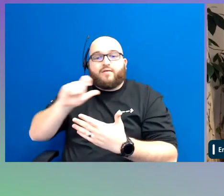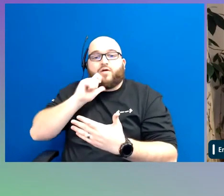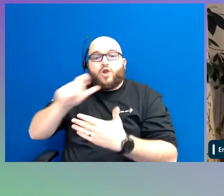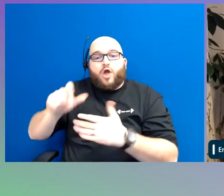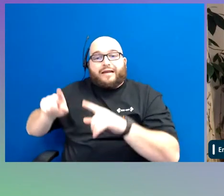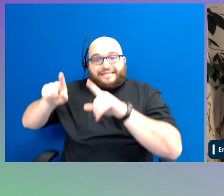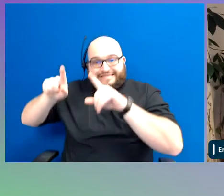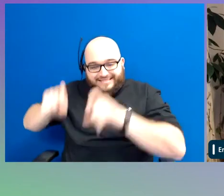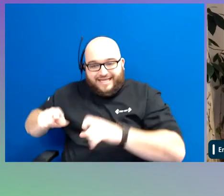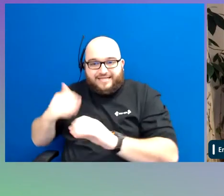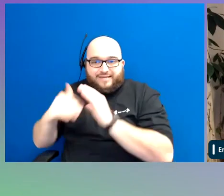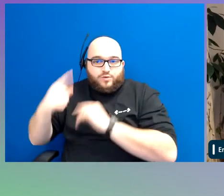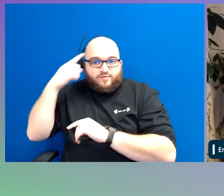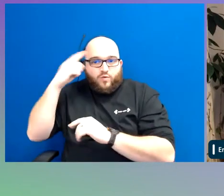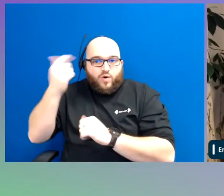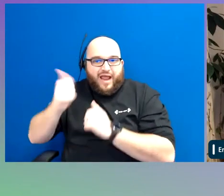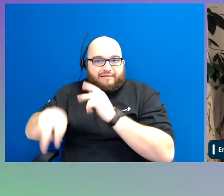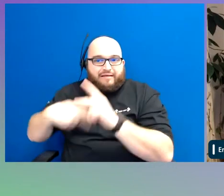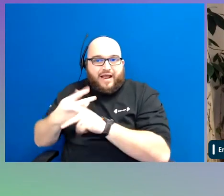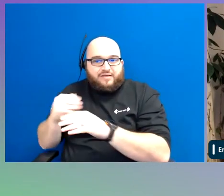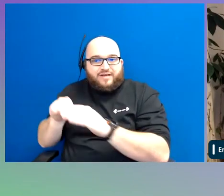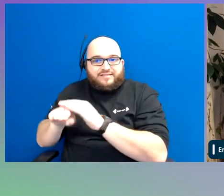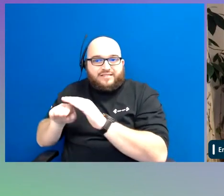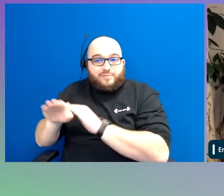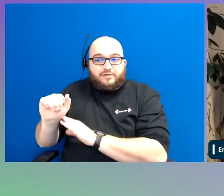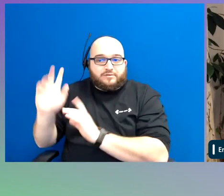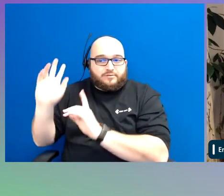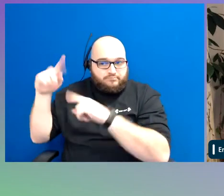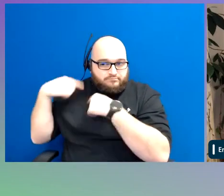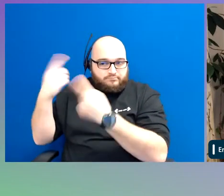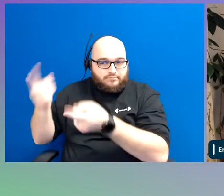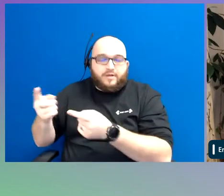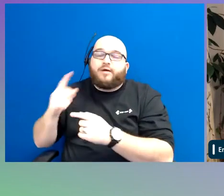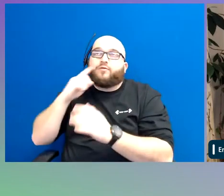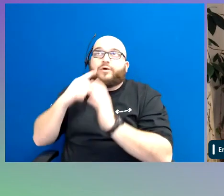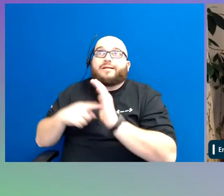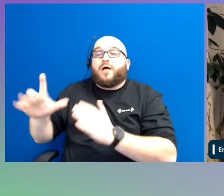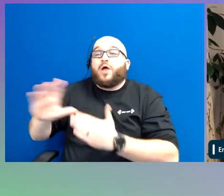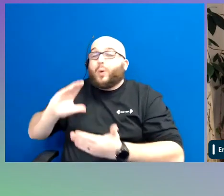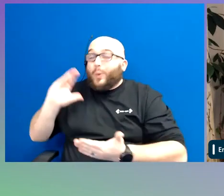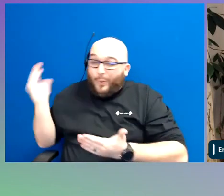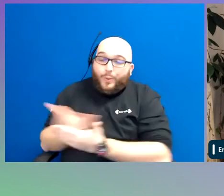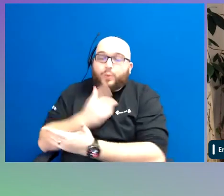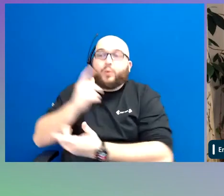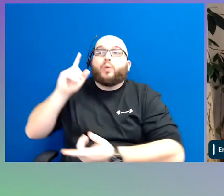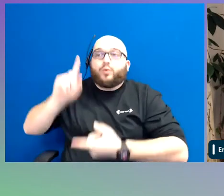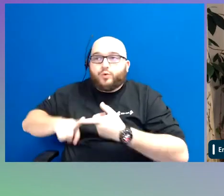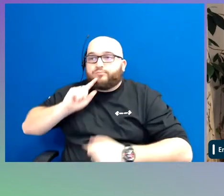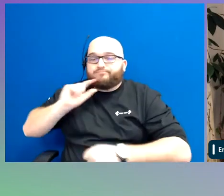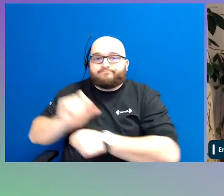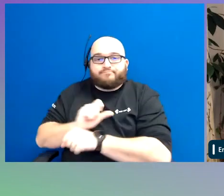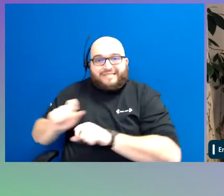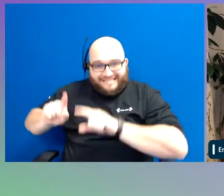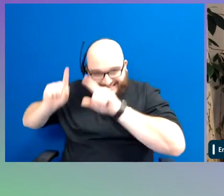for accessibility at all? So they're super new to testing emails for accessibility.